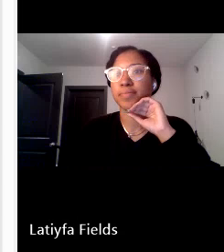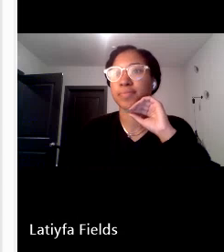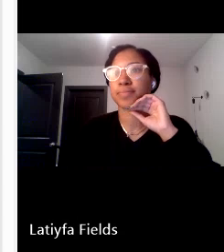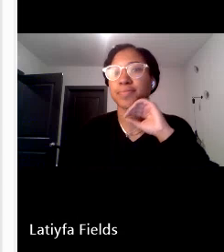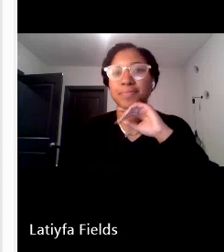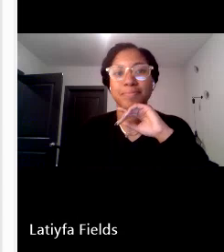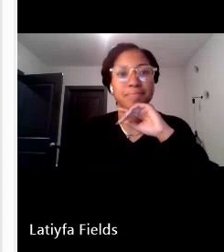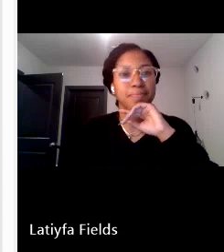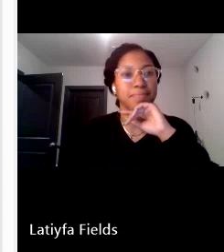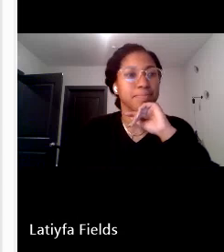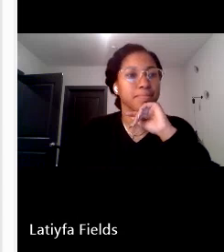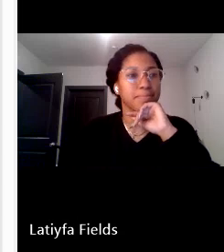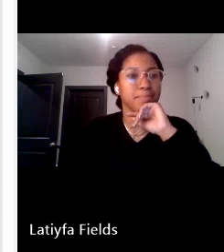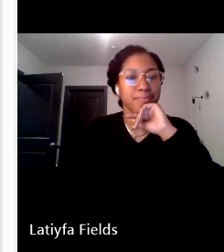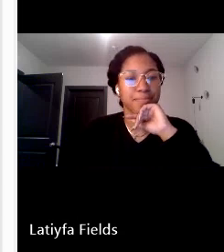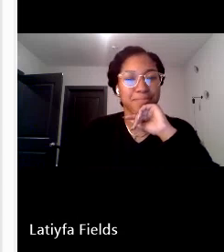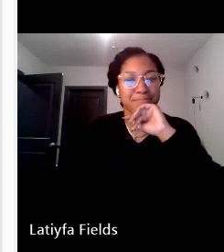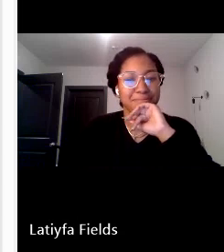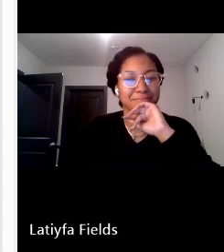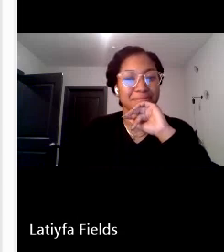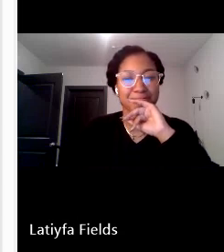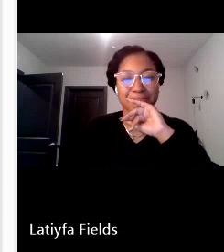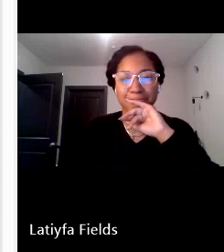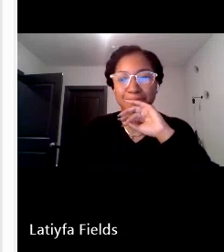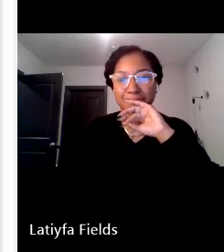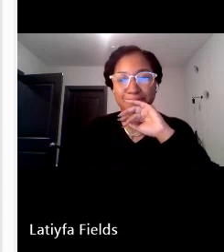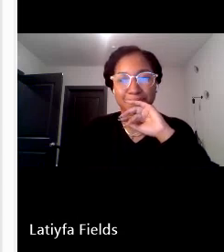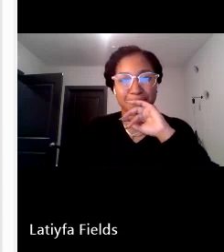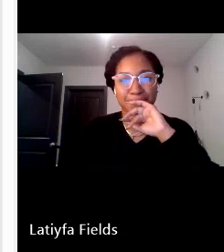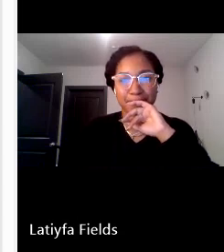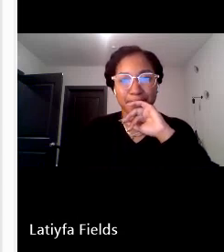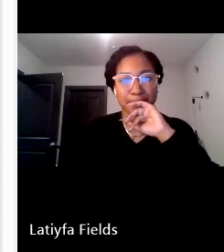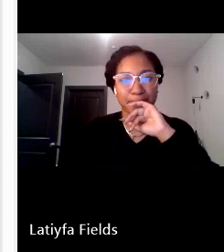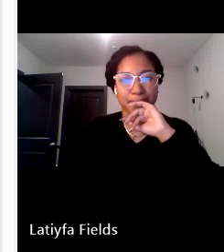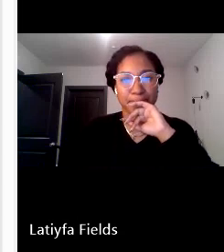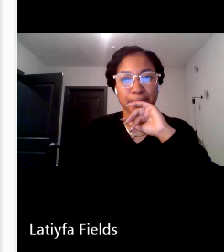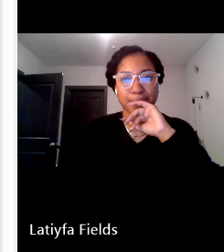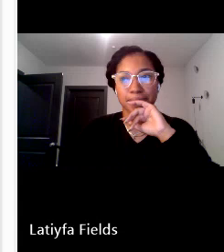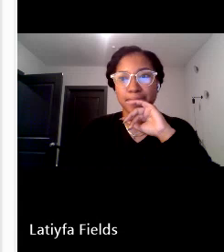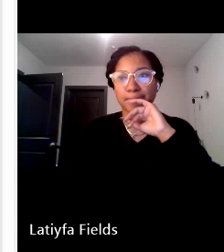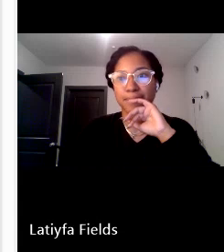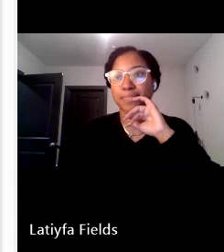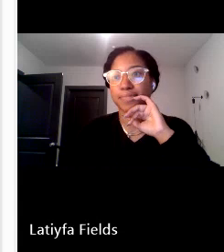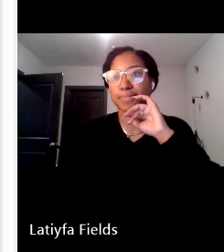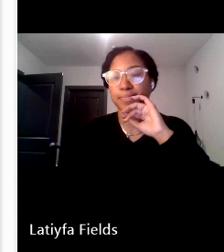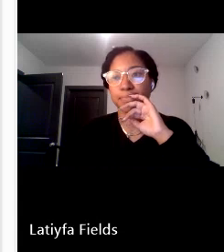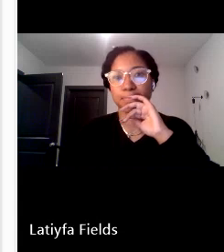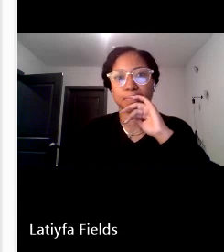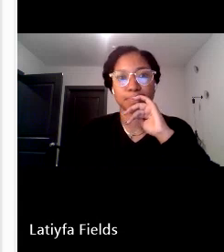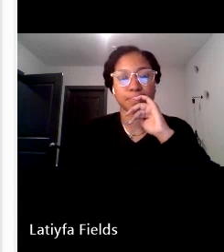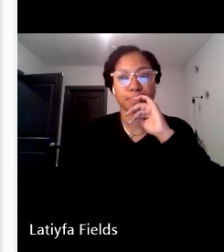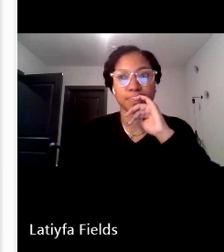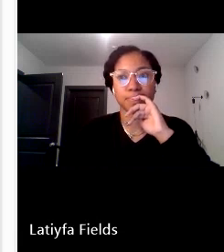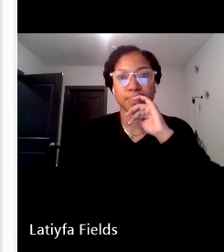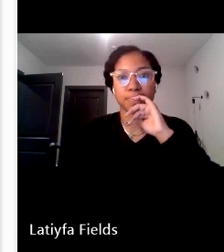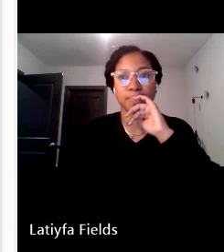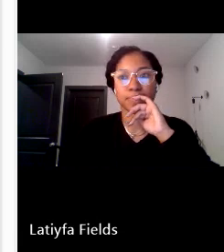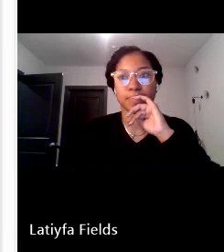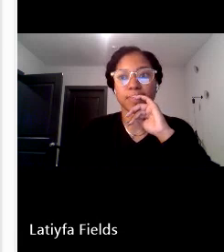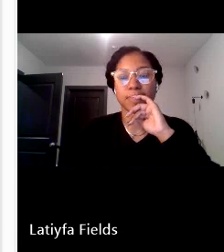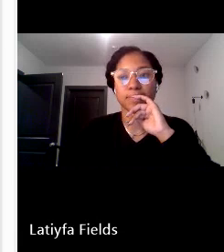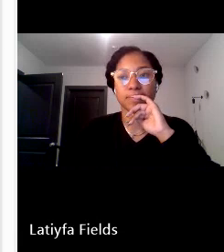Okay. And then we will, this is the tally service that they have updated. And the next one, Candace,